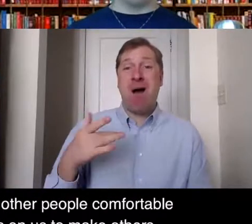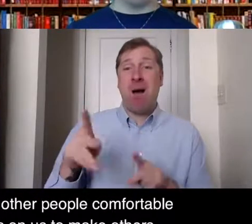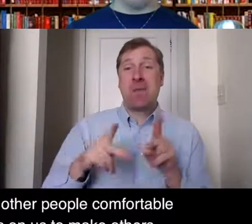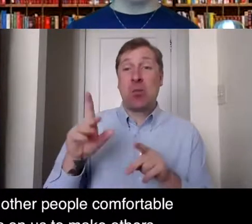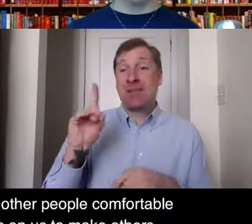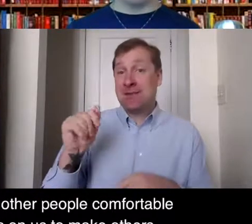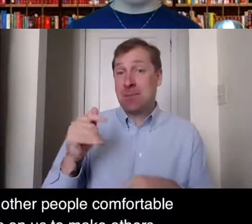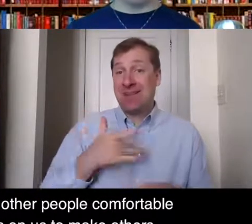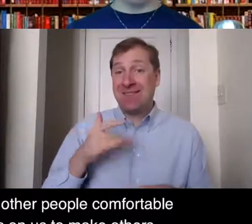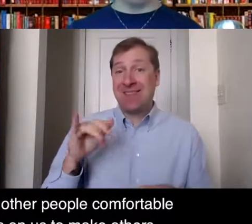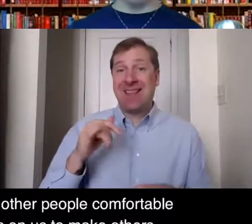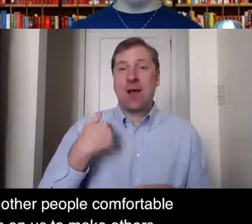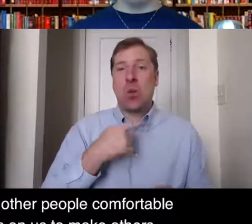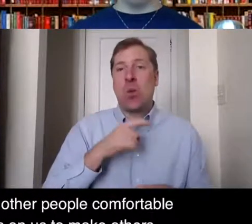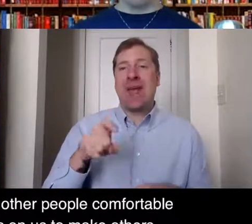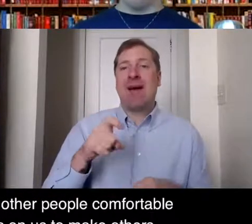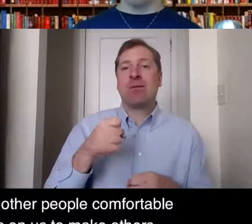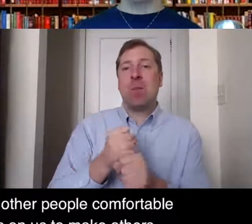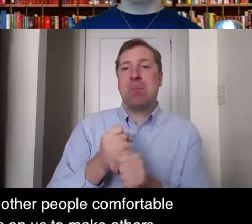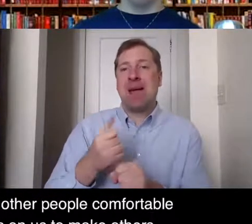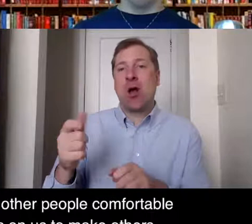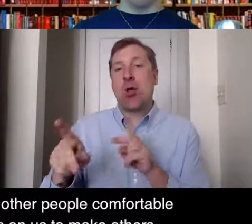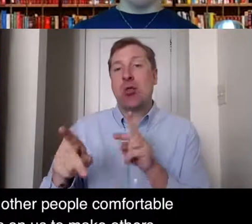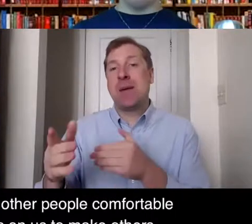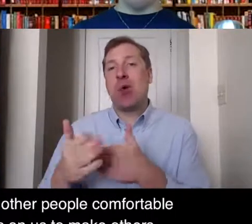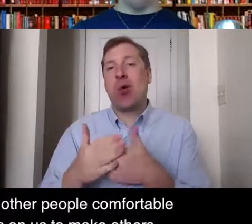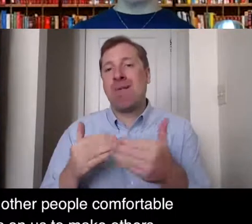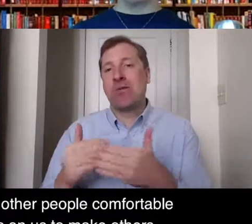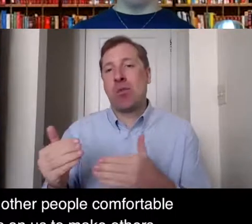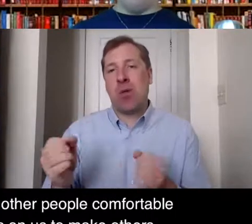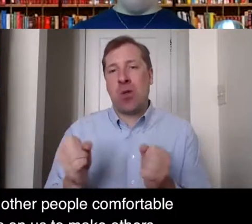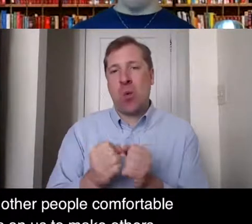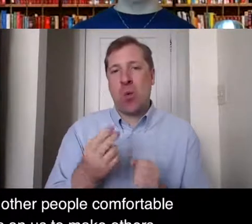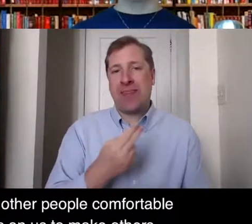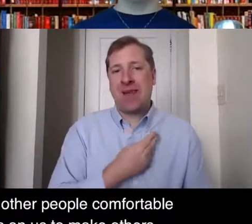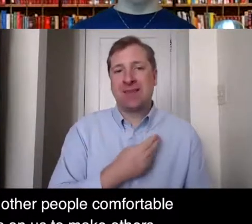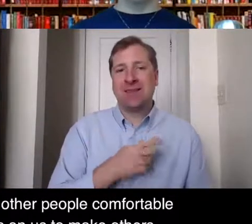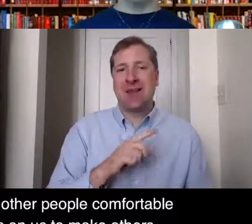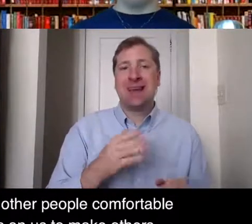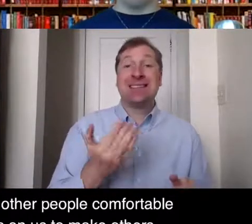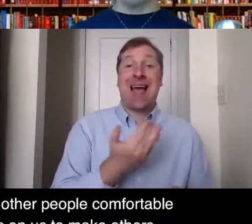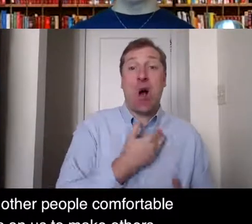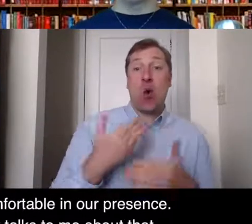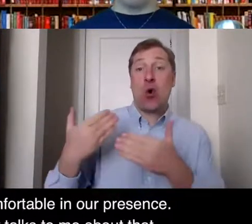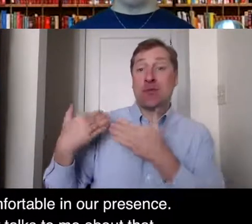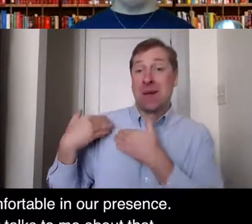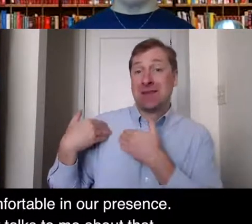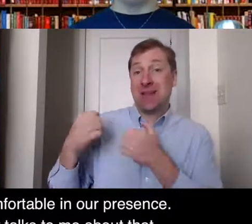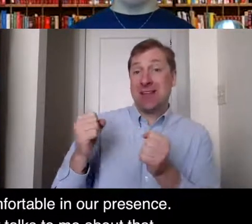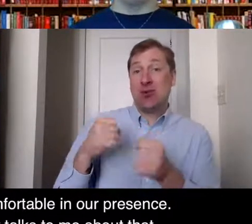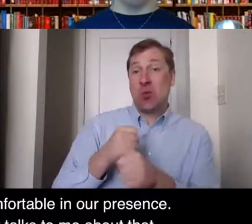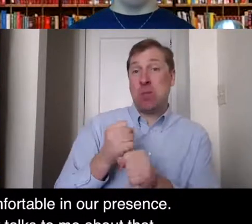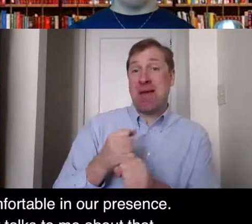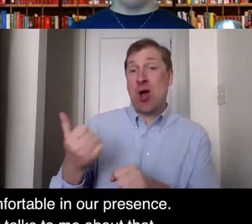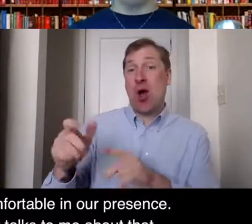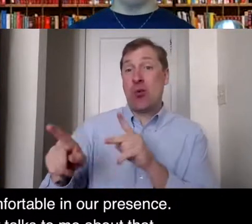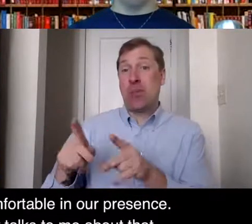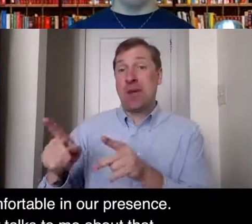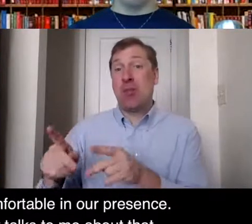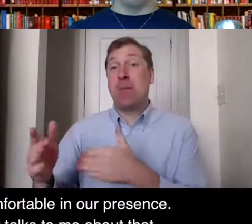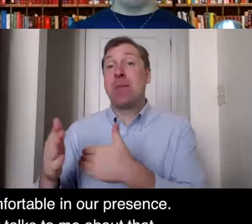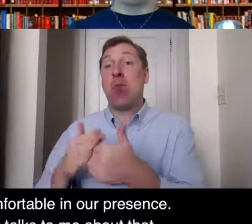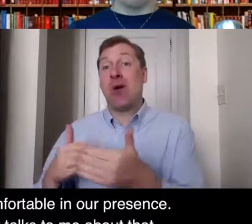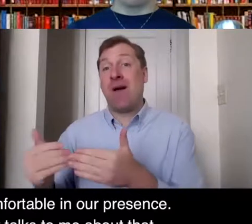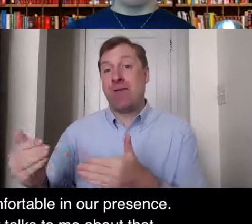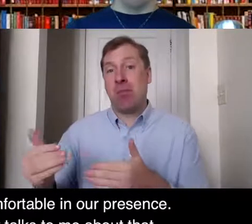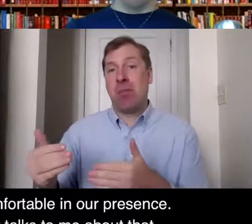feel like we have to make other people comfortable with us, that the onus is on us to make others around us want to be comfortable